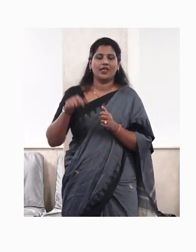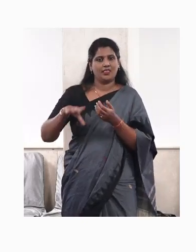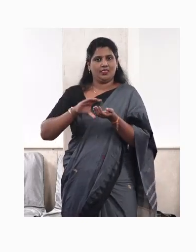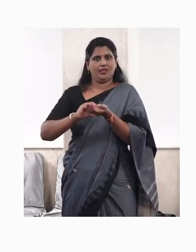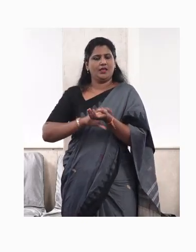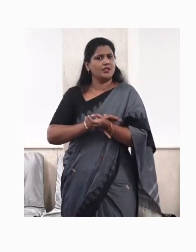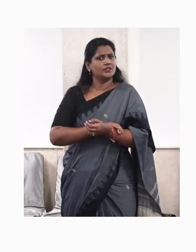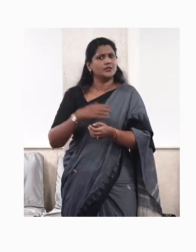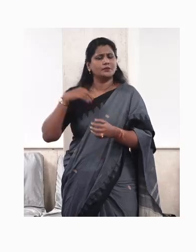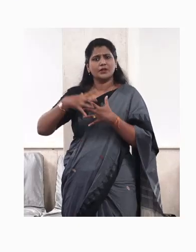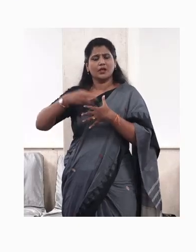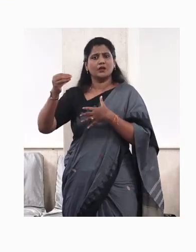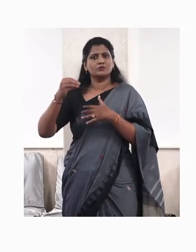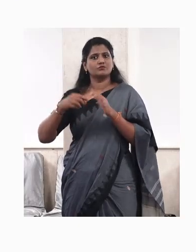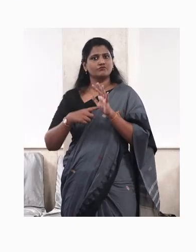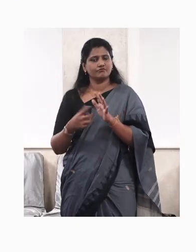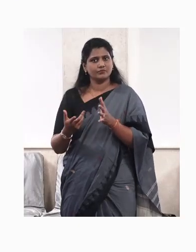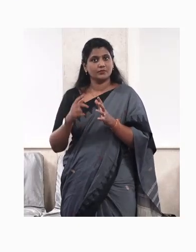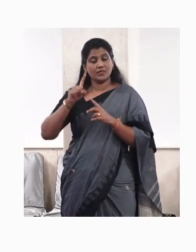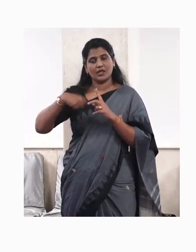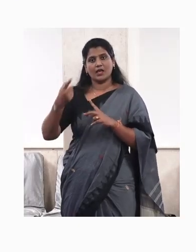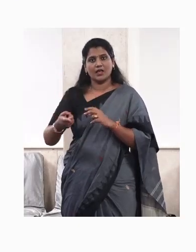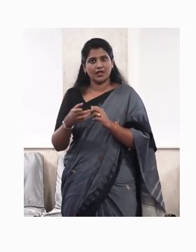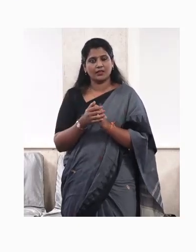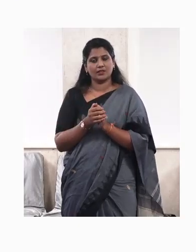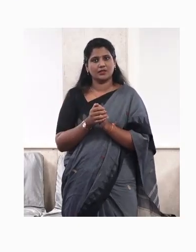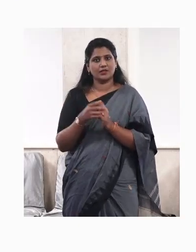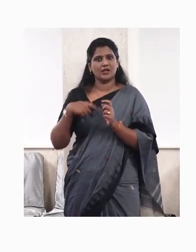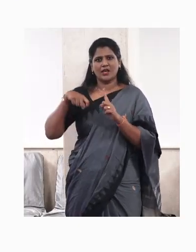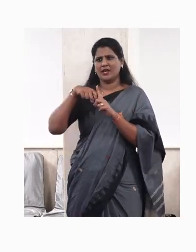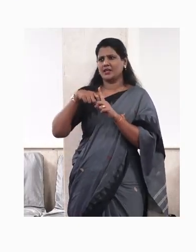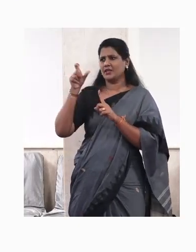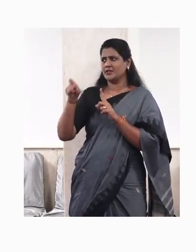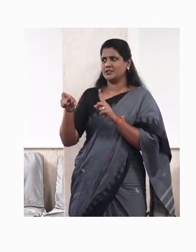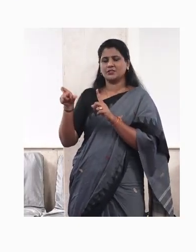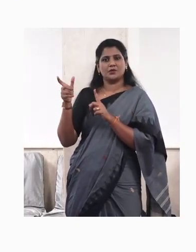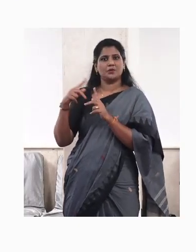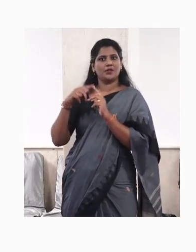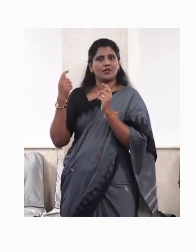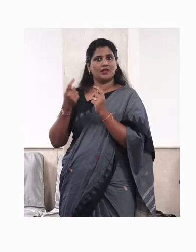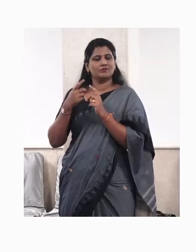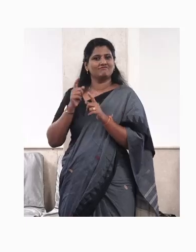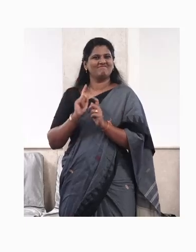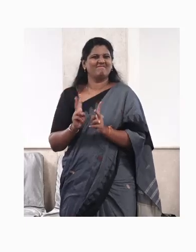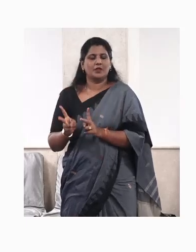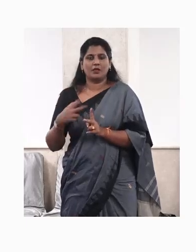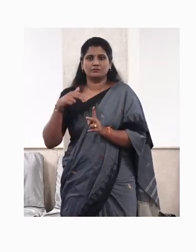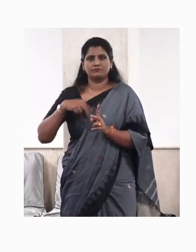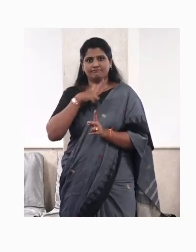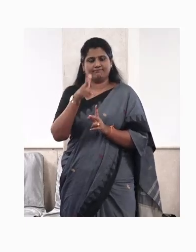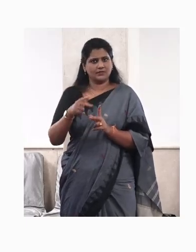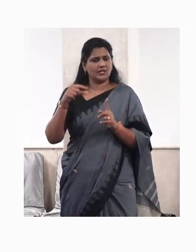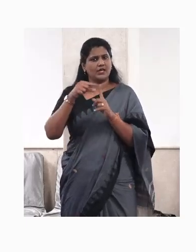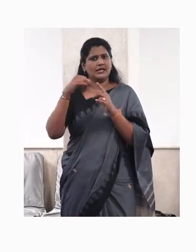therapeutic outcome. Now, another thing that was present to, I think, Dr. Kishore and all, we would be see, generally they say the outcome for